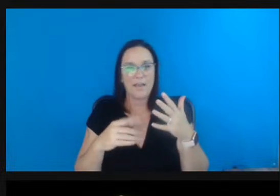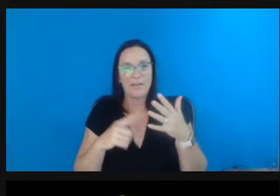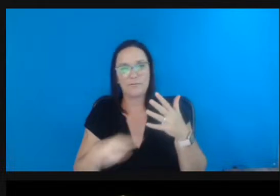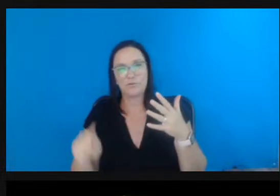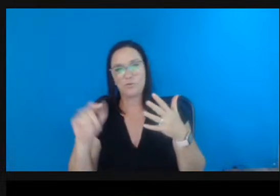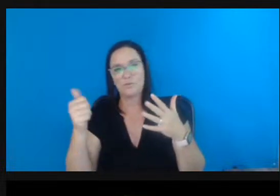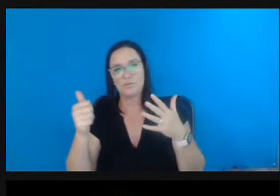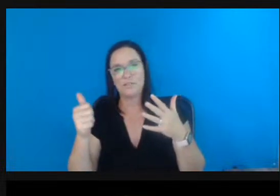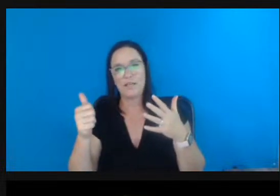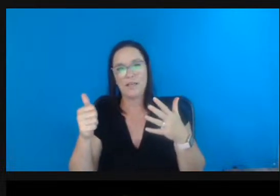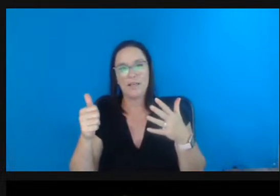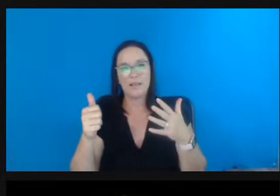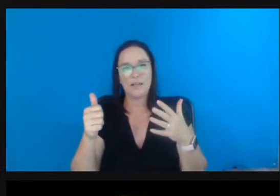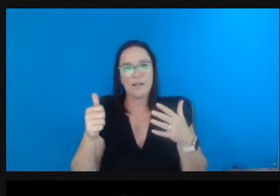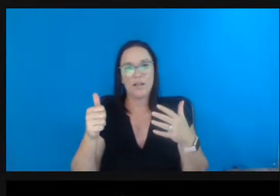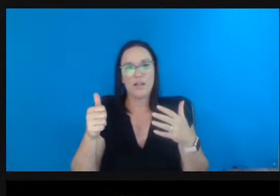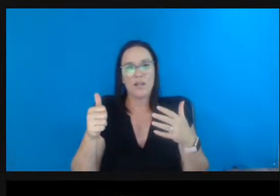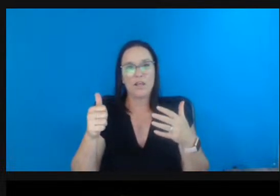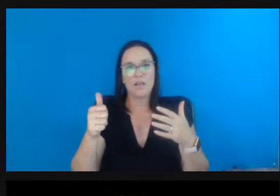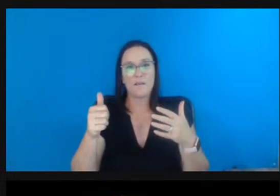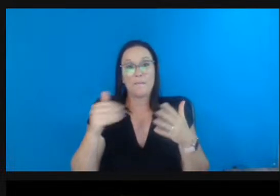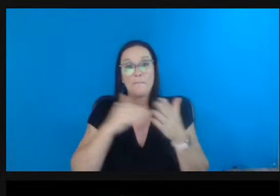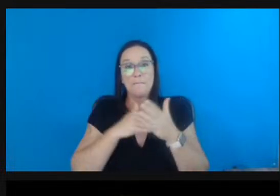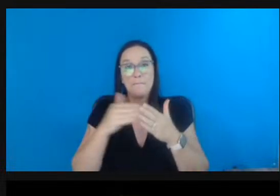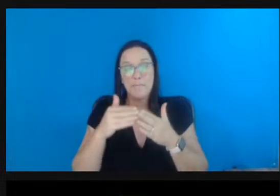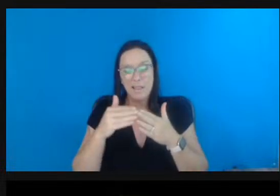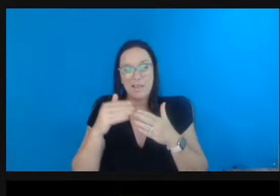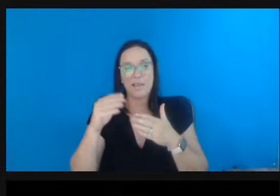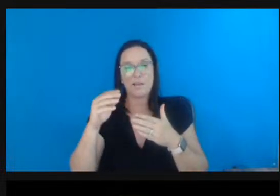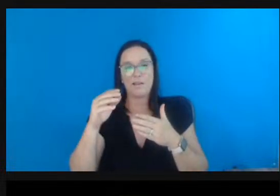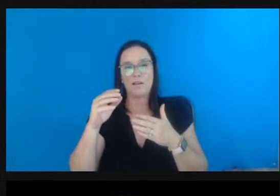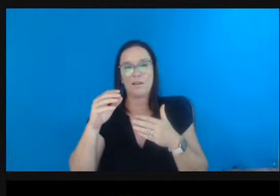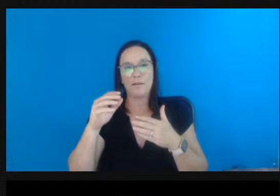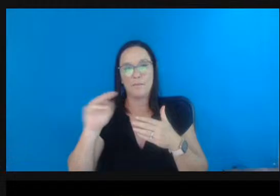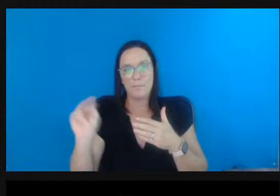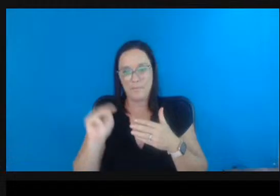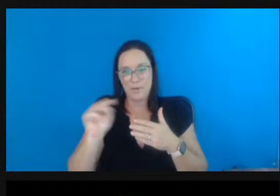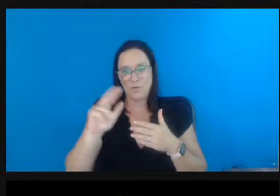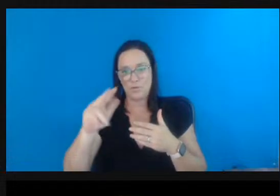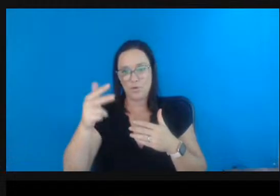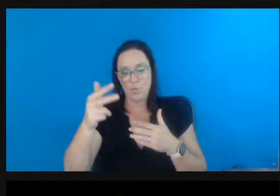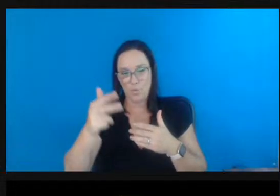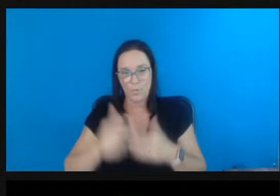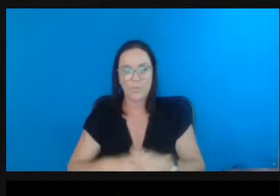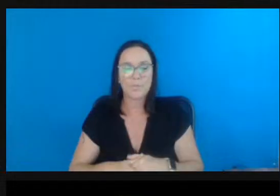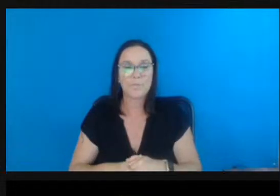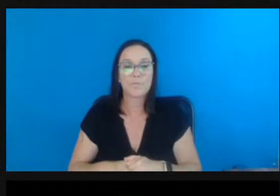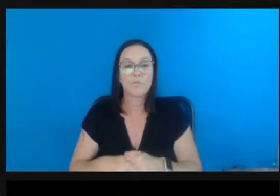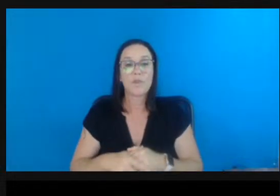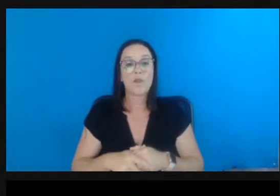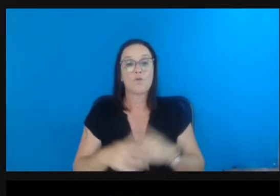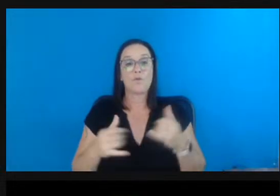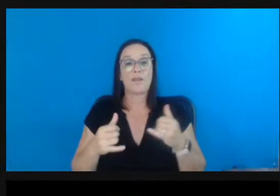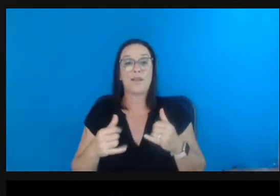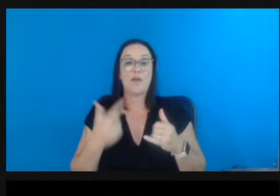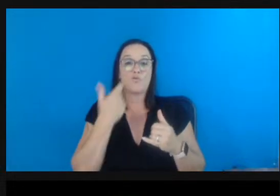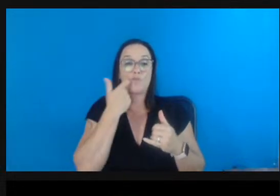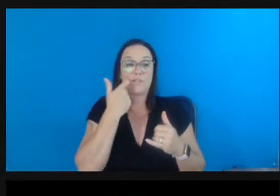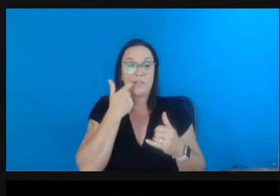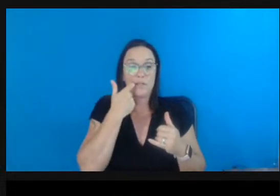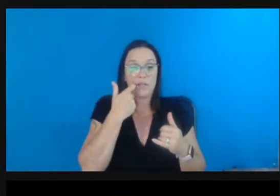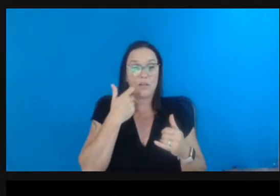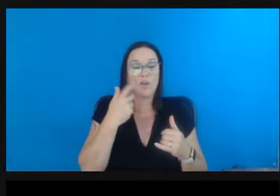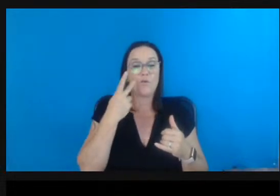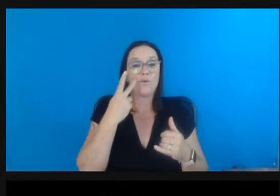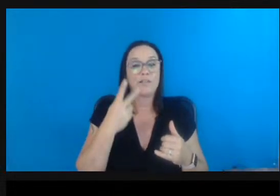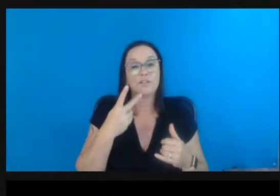meters, which is interesting because we've been seeing from the recent eruption happening now, we're in this range of maybe, we've seen